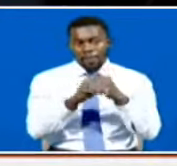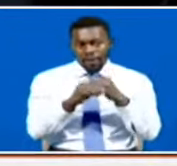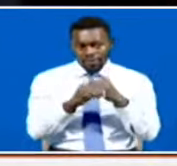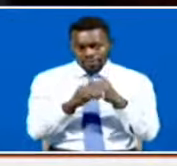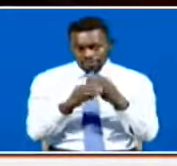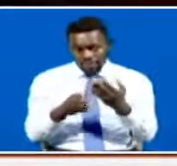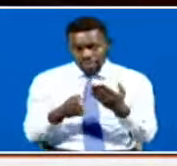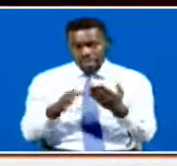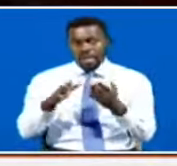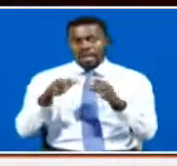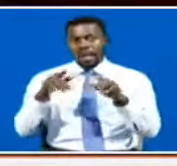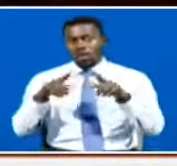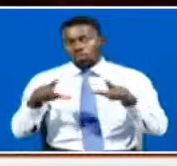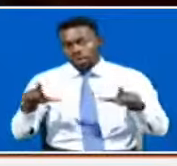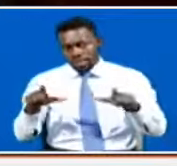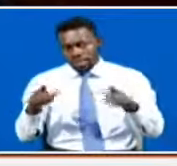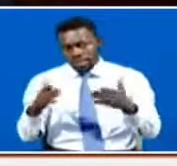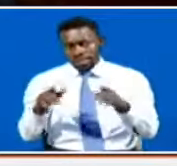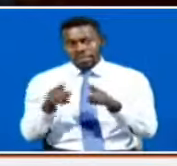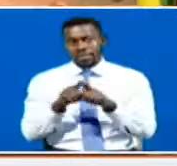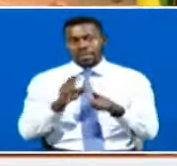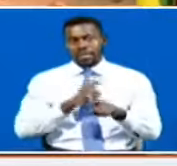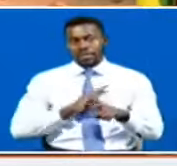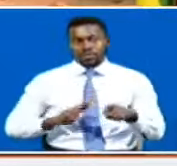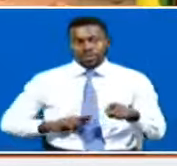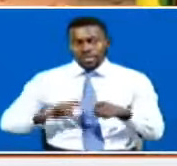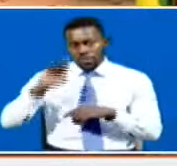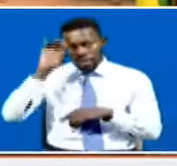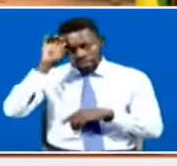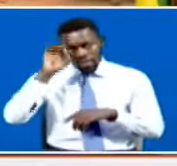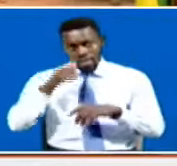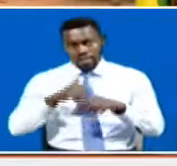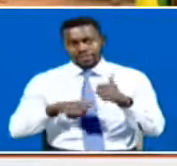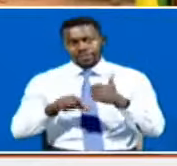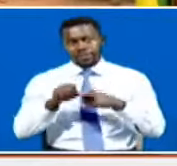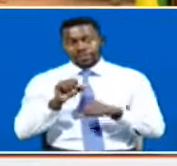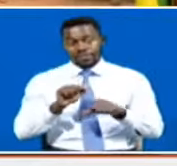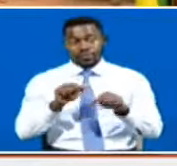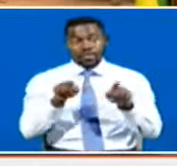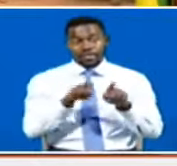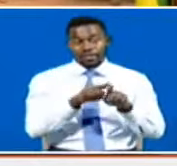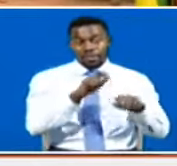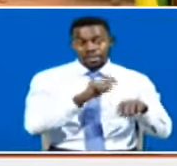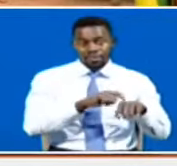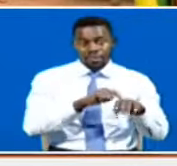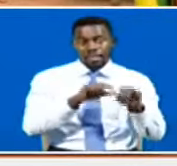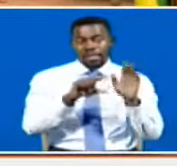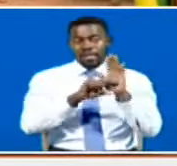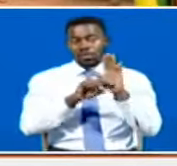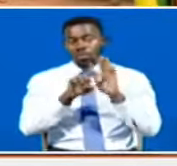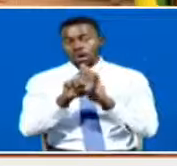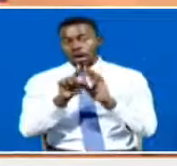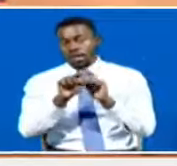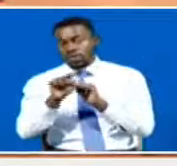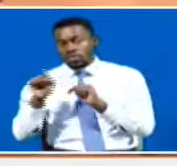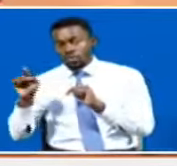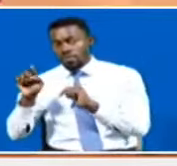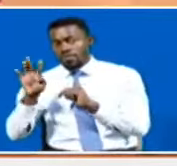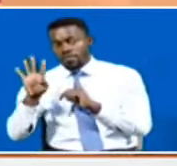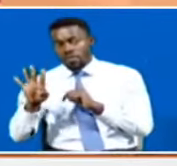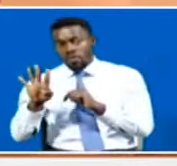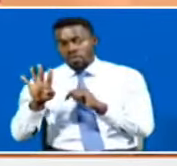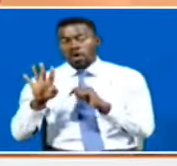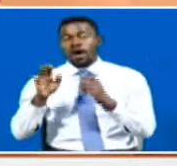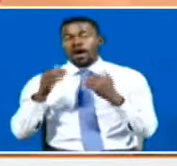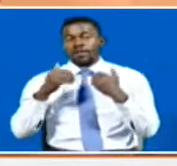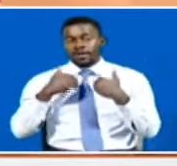activities, language activities, and religious education activities. Meanwhile, for grades 1 to 4, there will be new textbooks